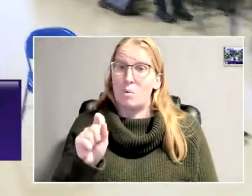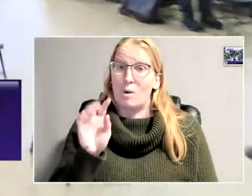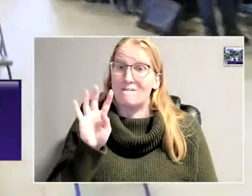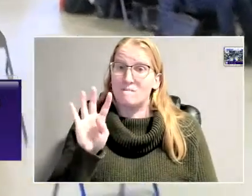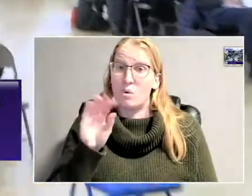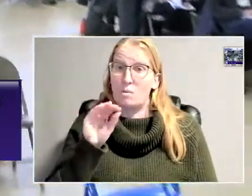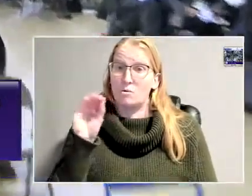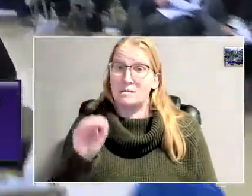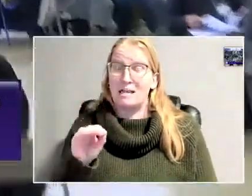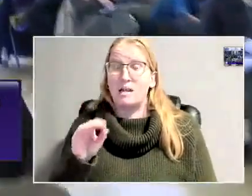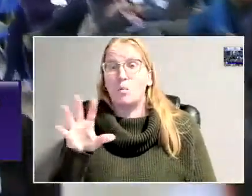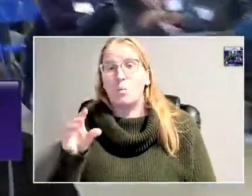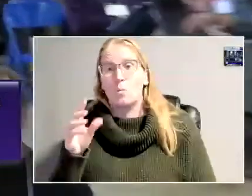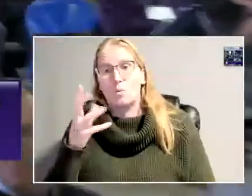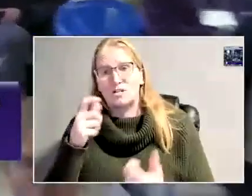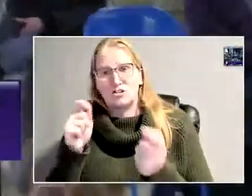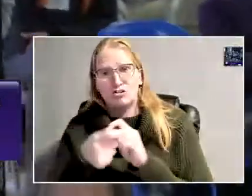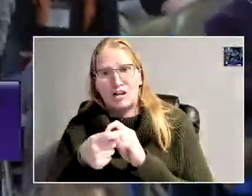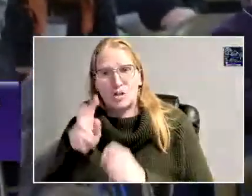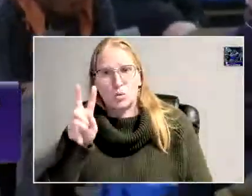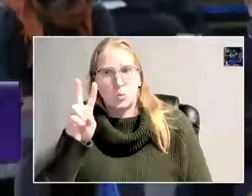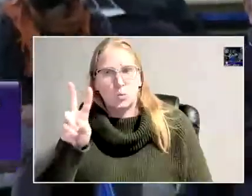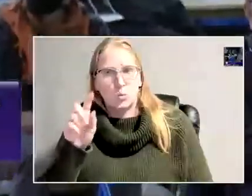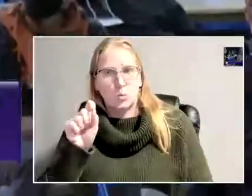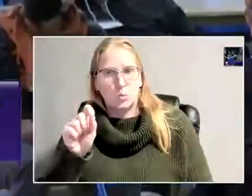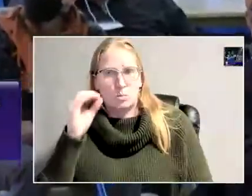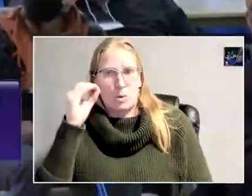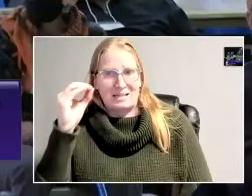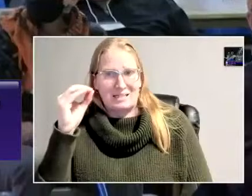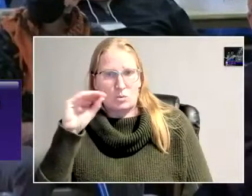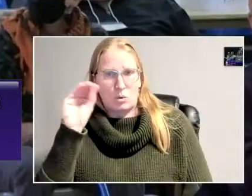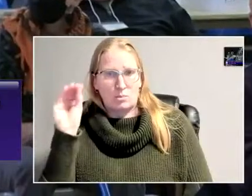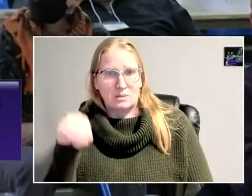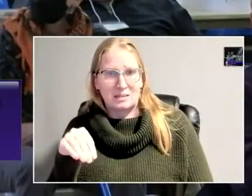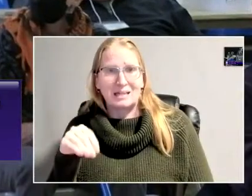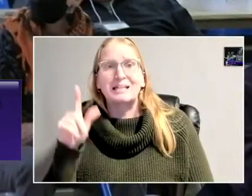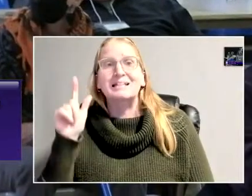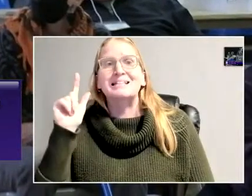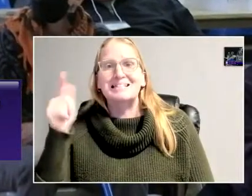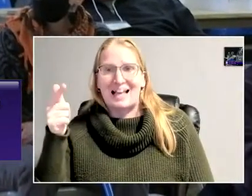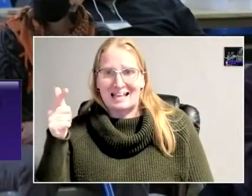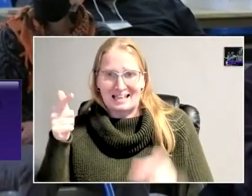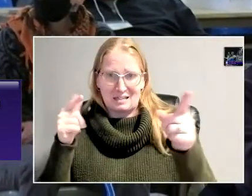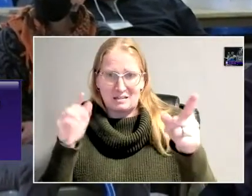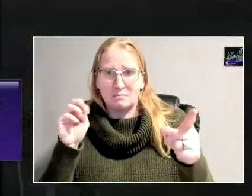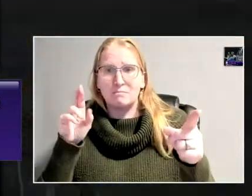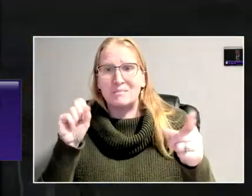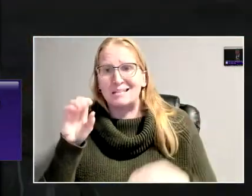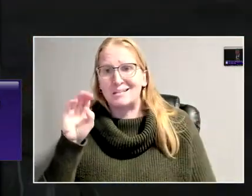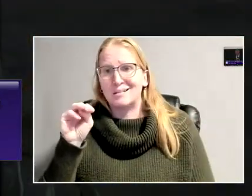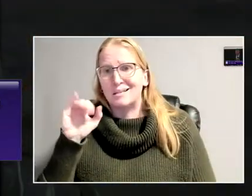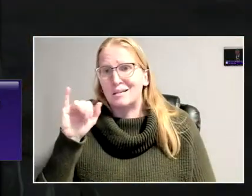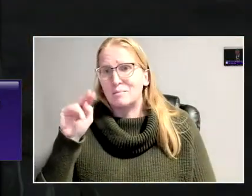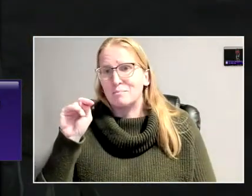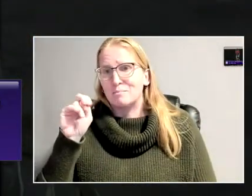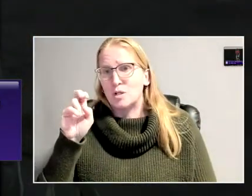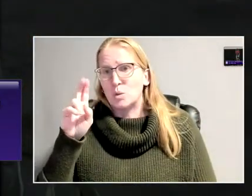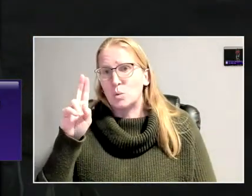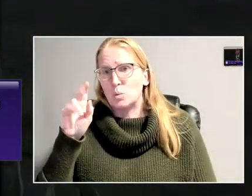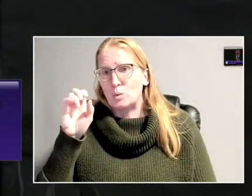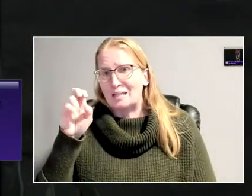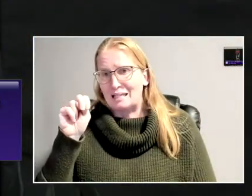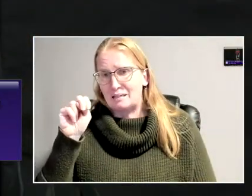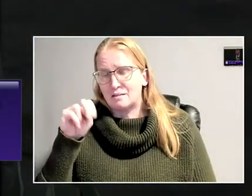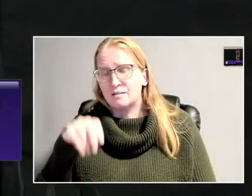there a second M manukan seconds it's been moved and seconded to